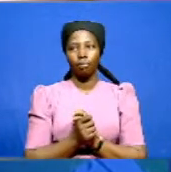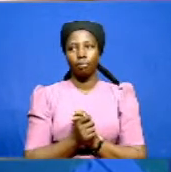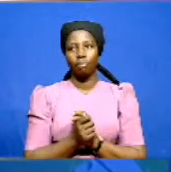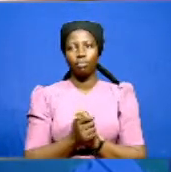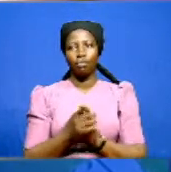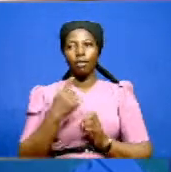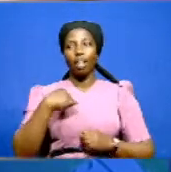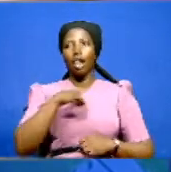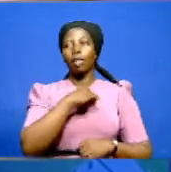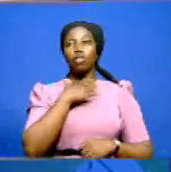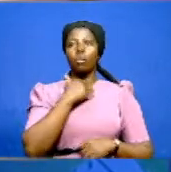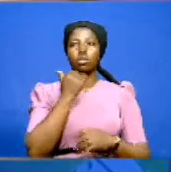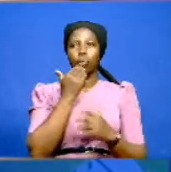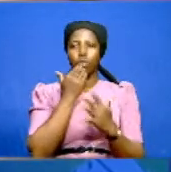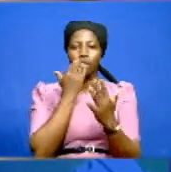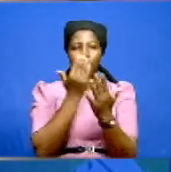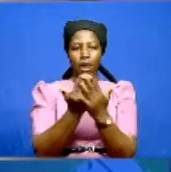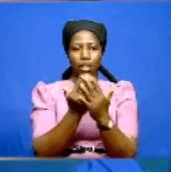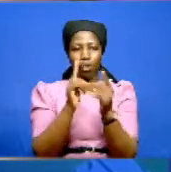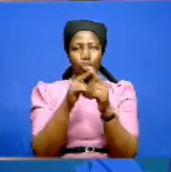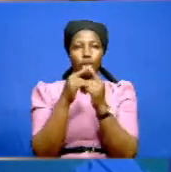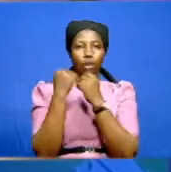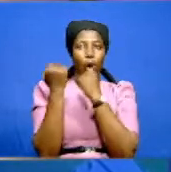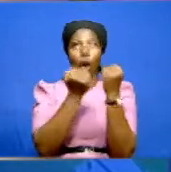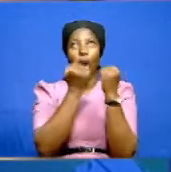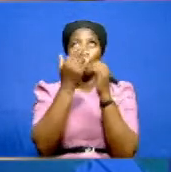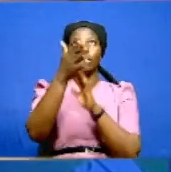We want to give thanks to the Almighty God.